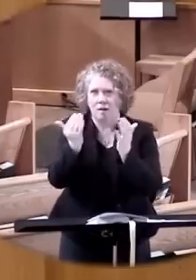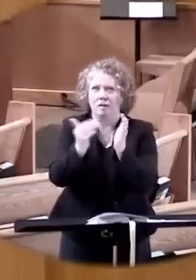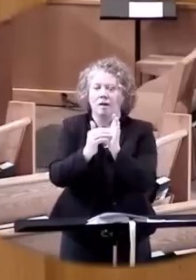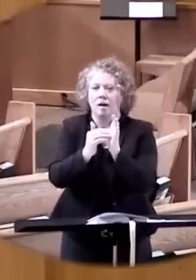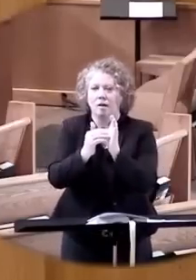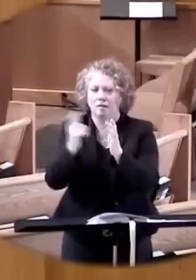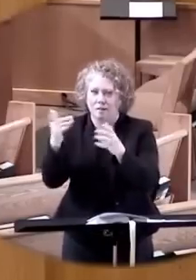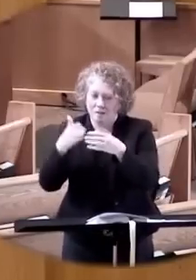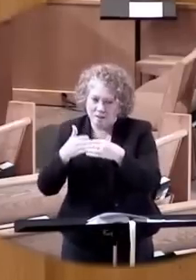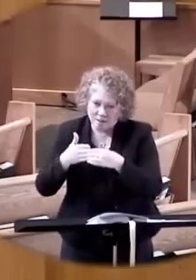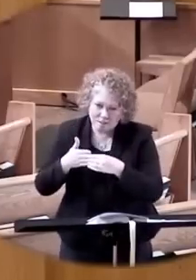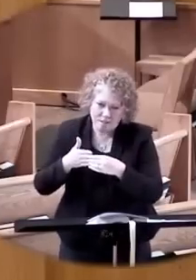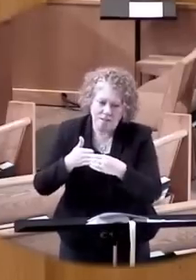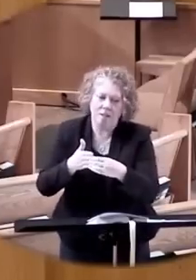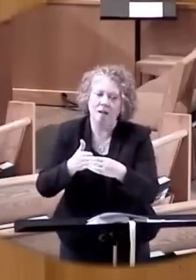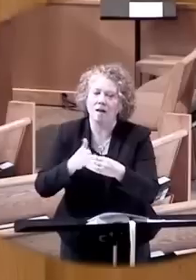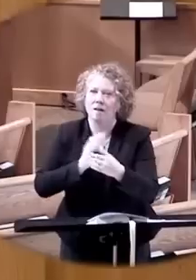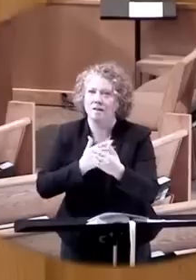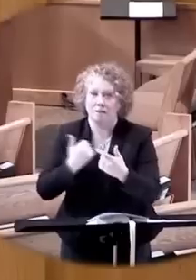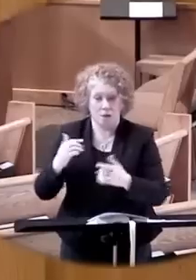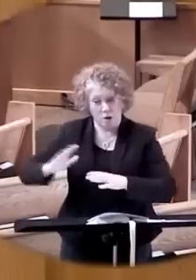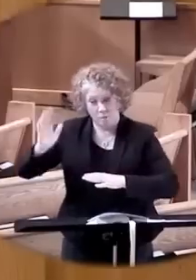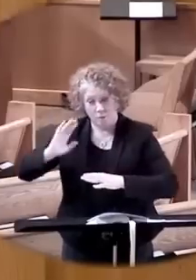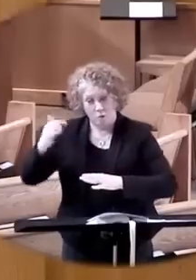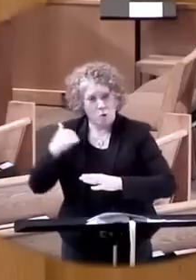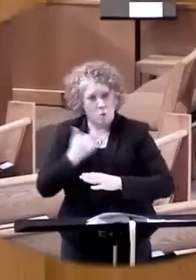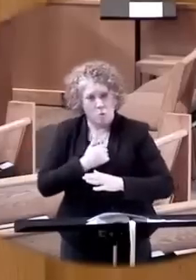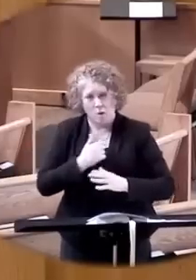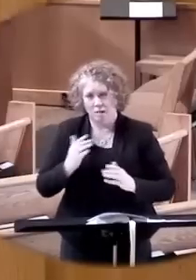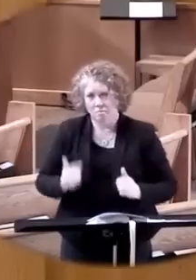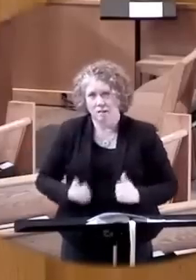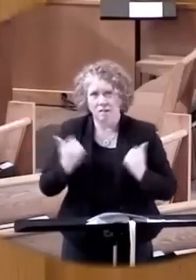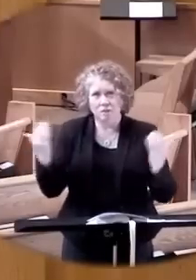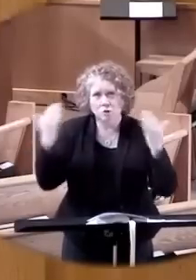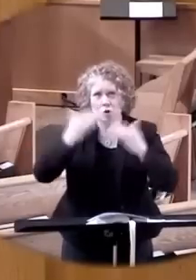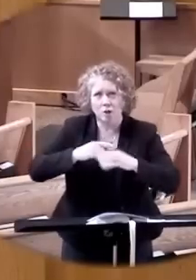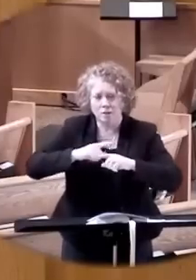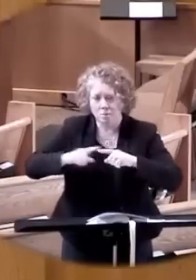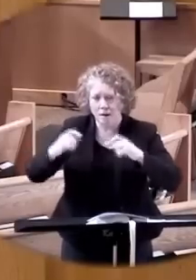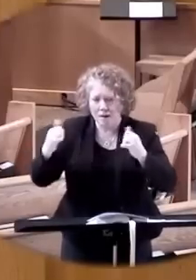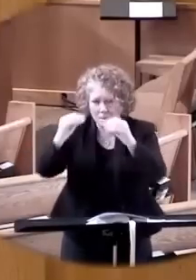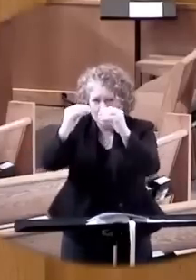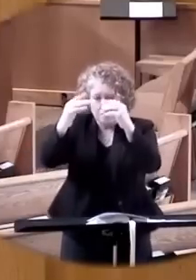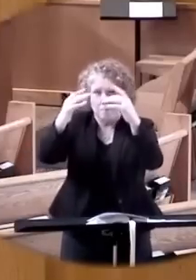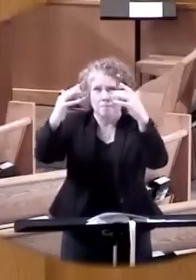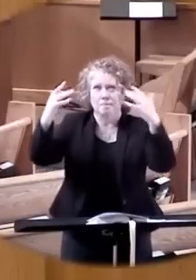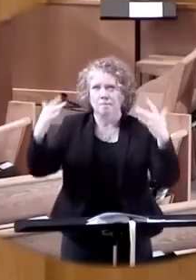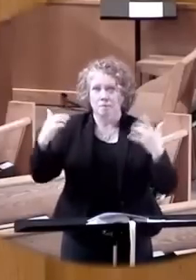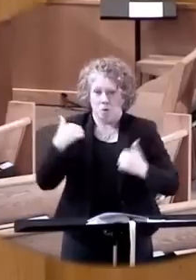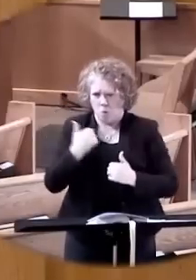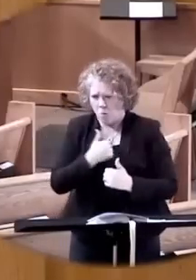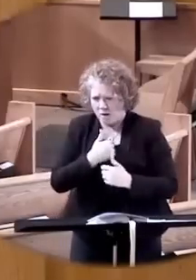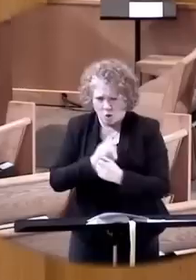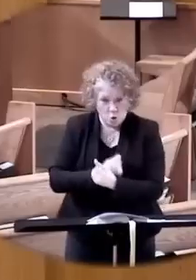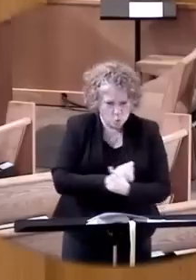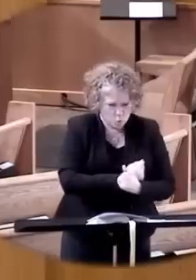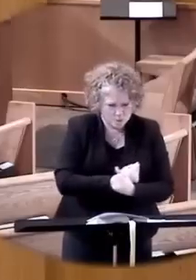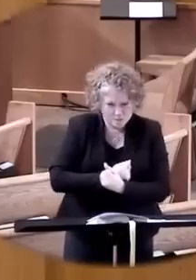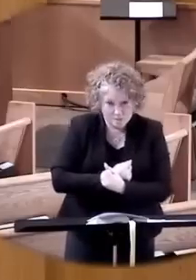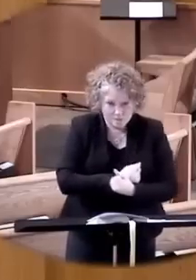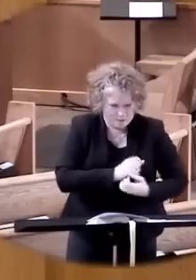darkness into the radiance of the faith, and has brought those born in slavery to ancient